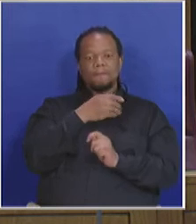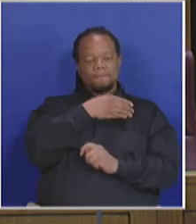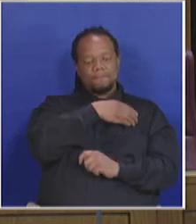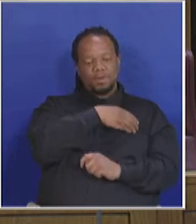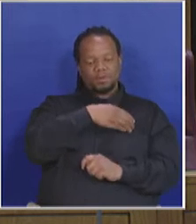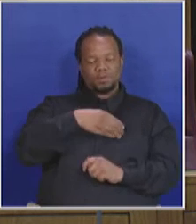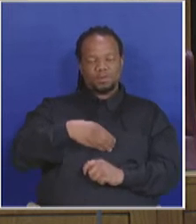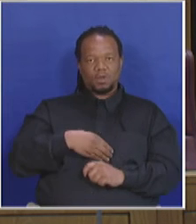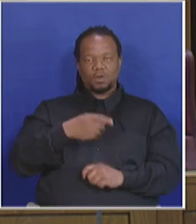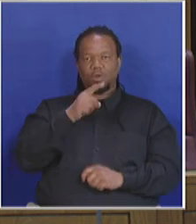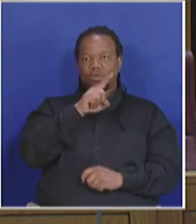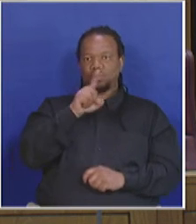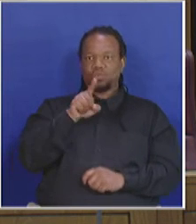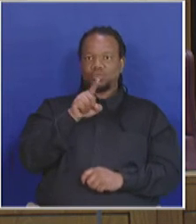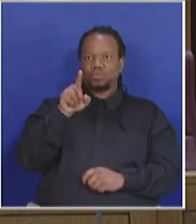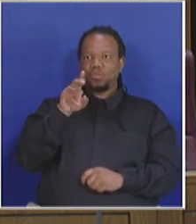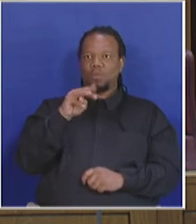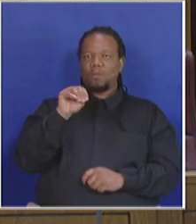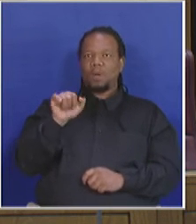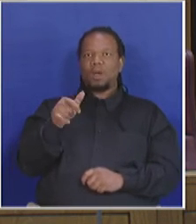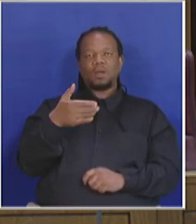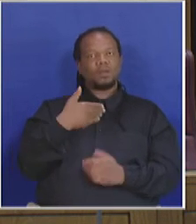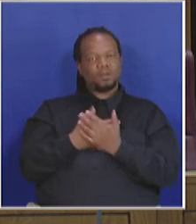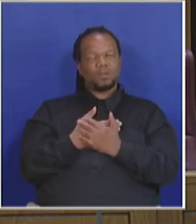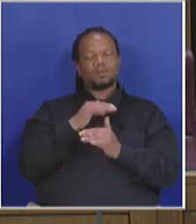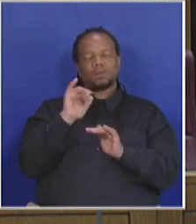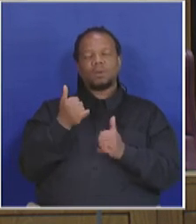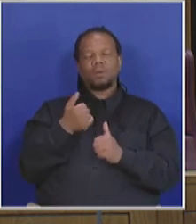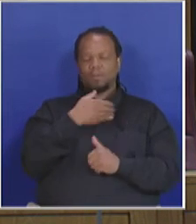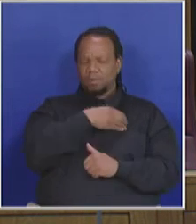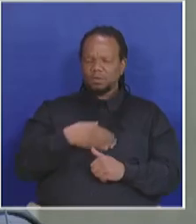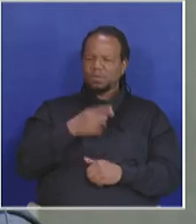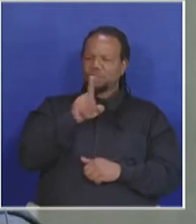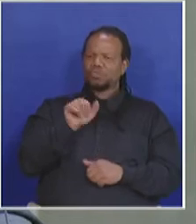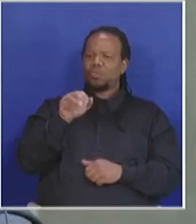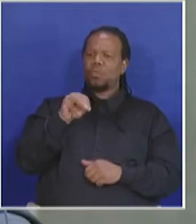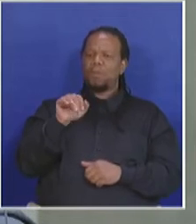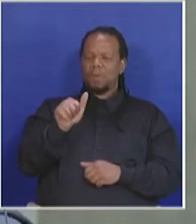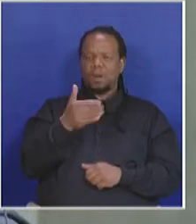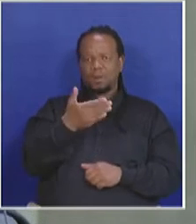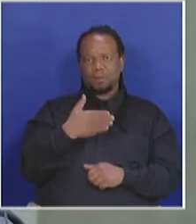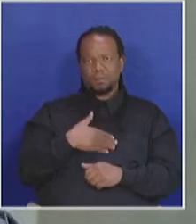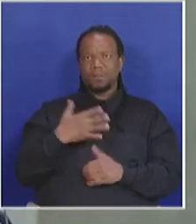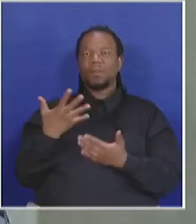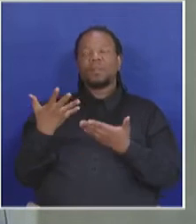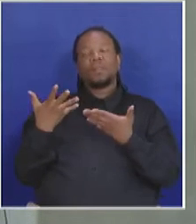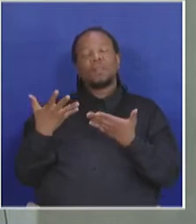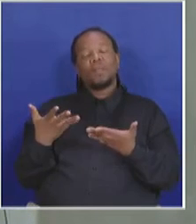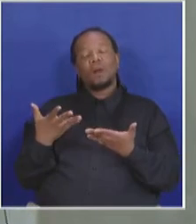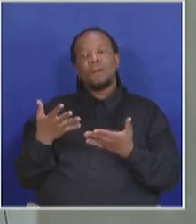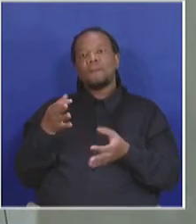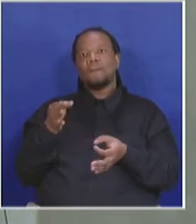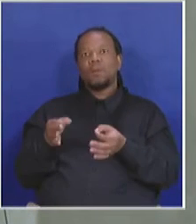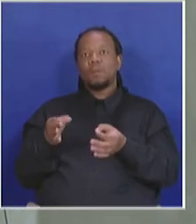Okay, for the sake of the debate, Of this President country. Zuma, can we move on? Thank you Honorable very Chair? much. At the heart of our politics and now inherent to